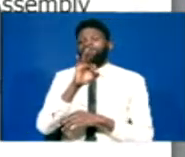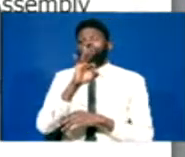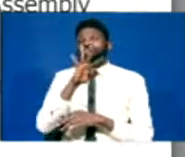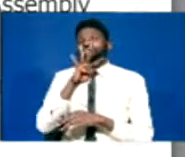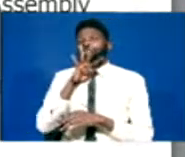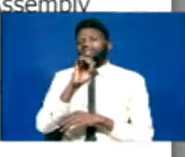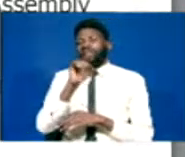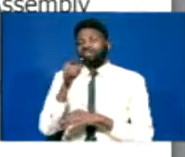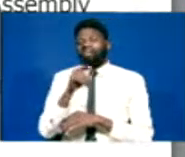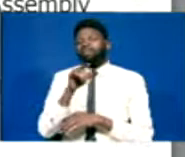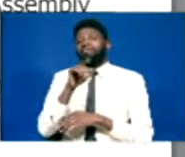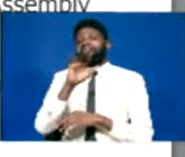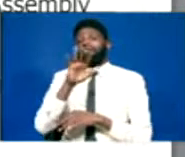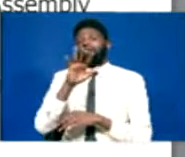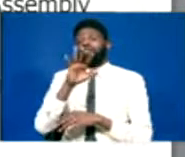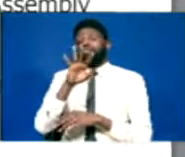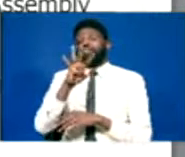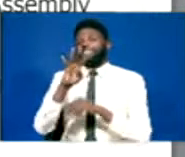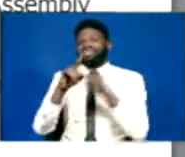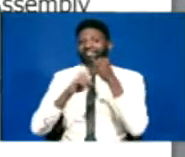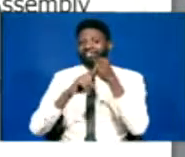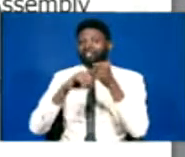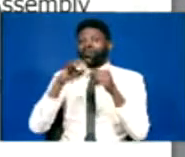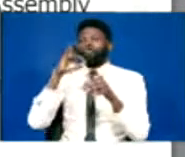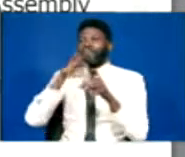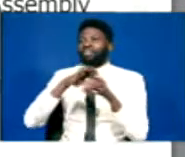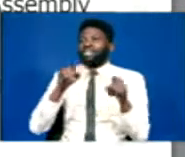5,340,546 votes. And this translated to about